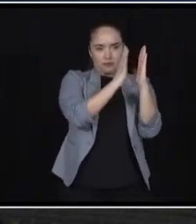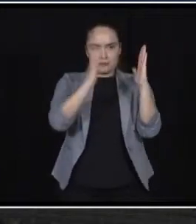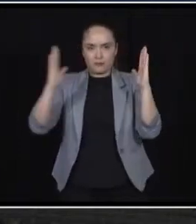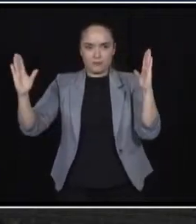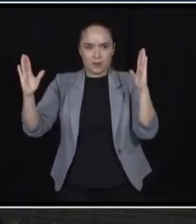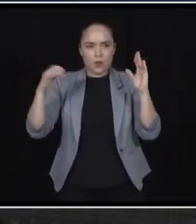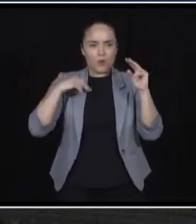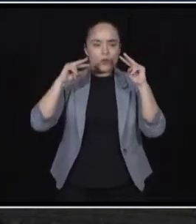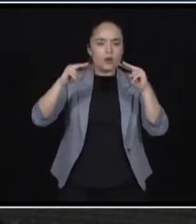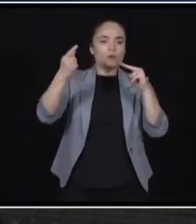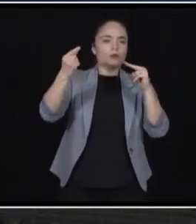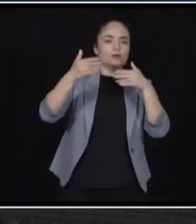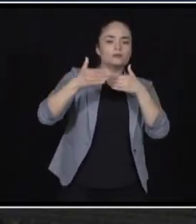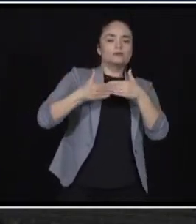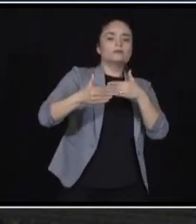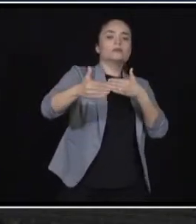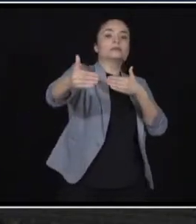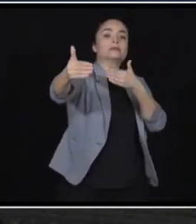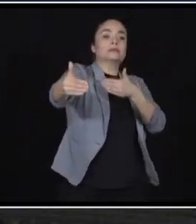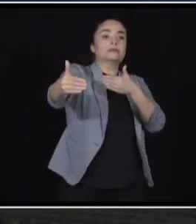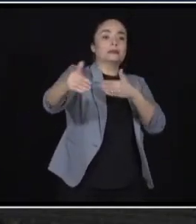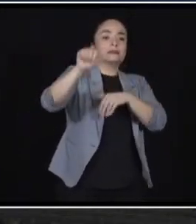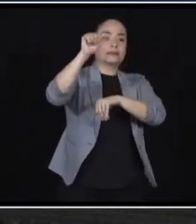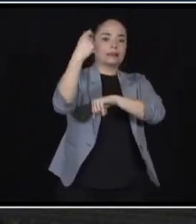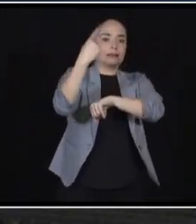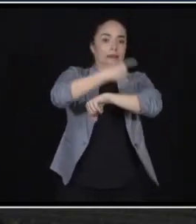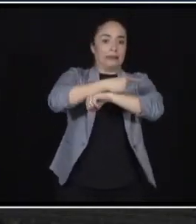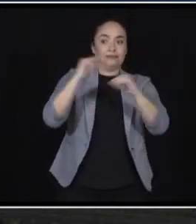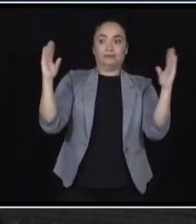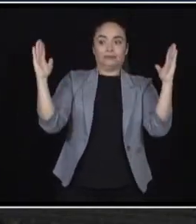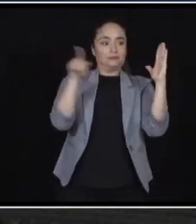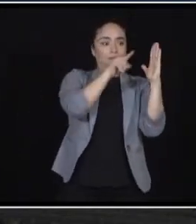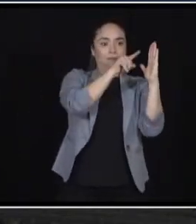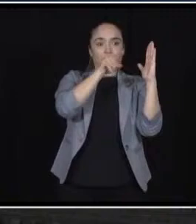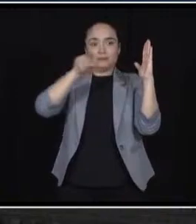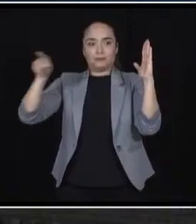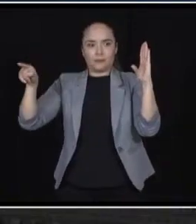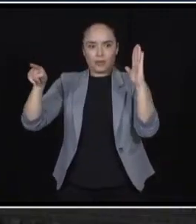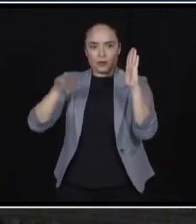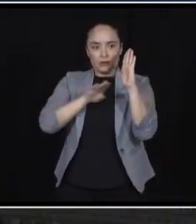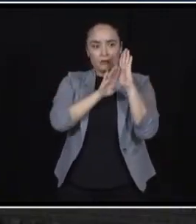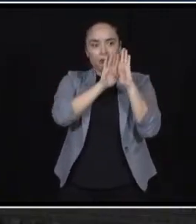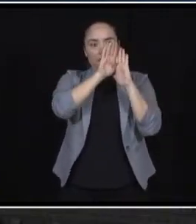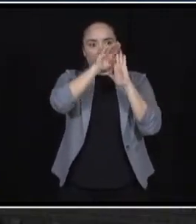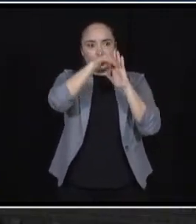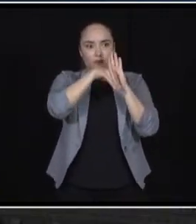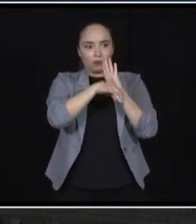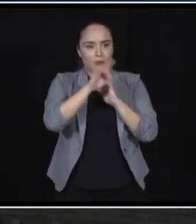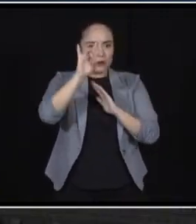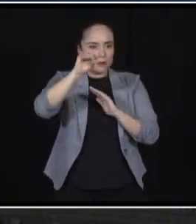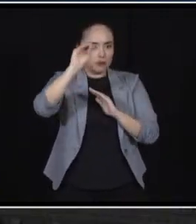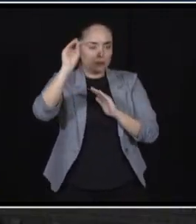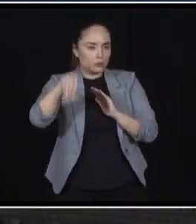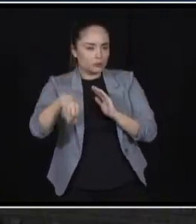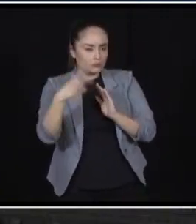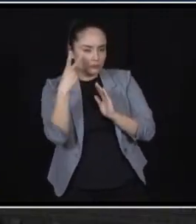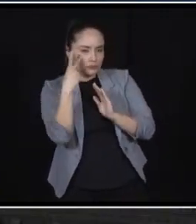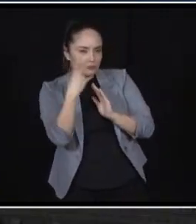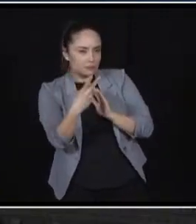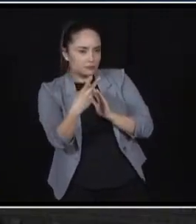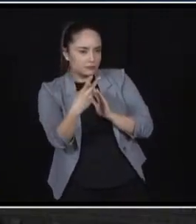look at the data, and it's well over nearly 8% positivity with lower volume, and our volumes of testing have stayed